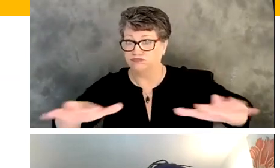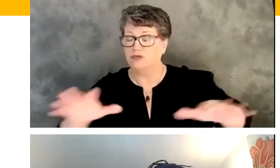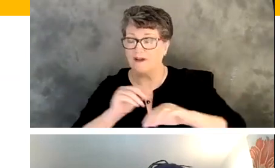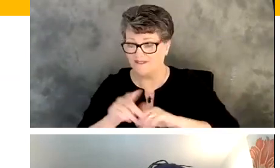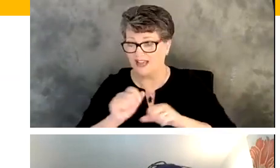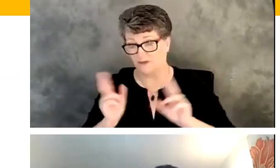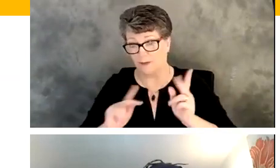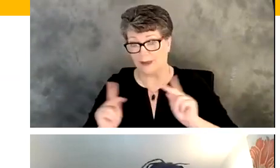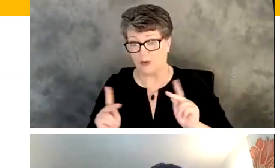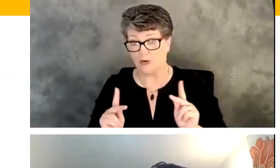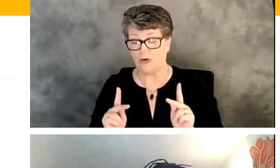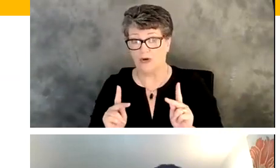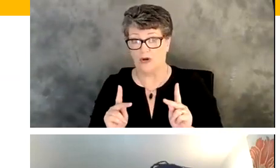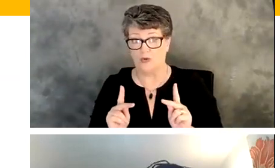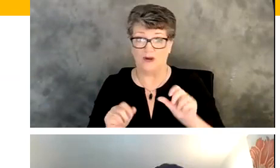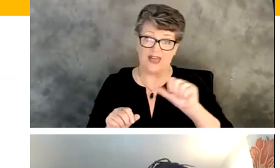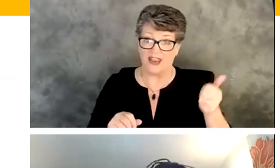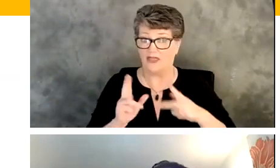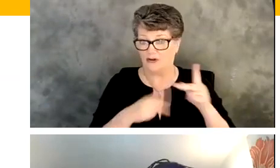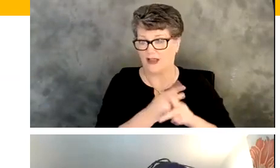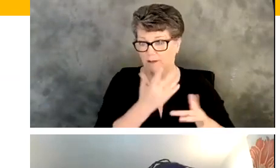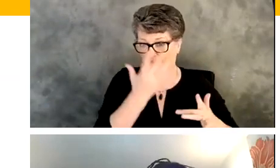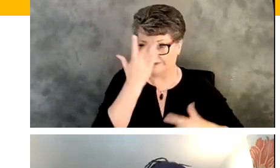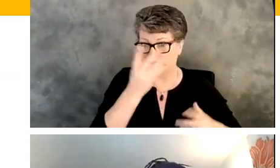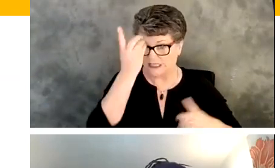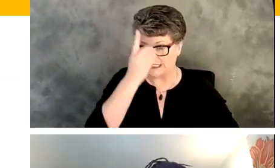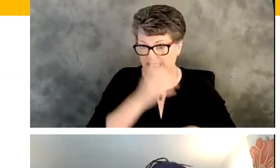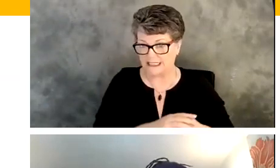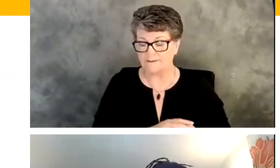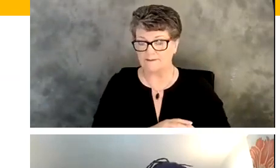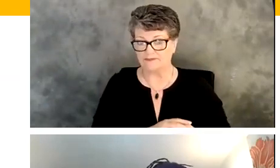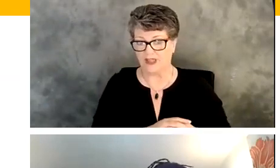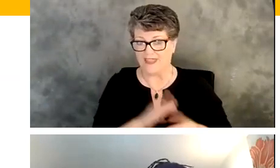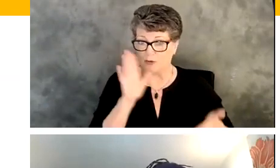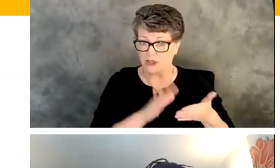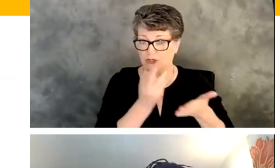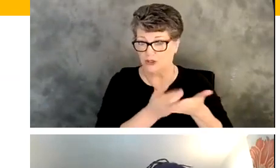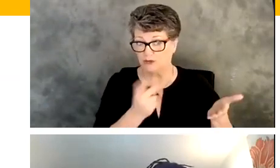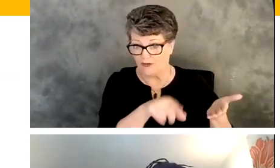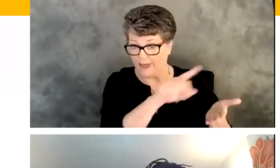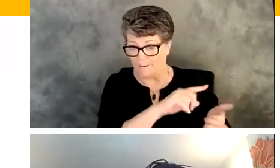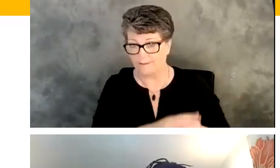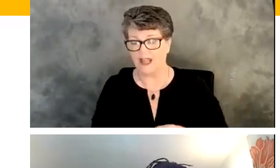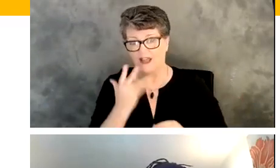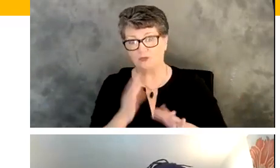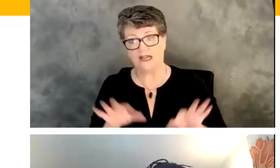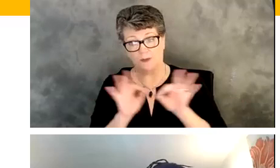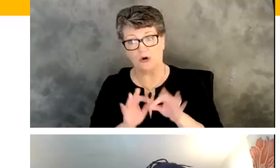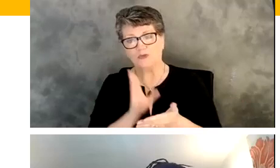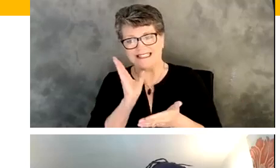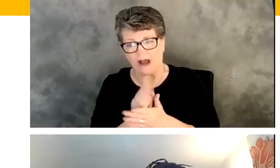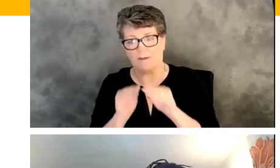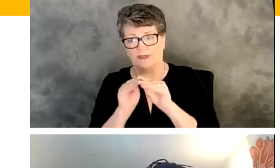folks with something else. And that's why it's so important that we try to stop the spread as